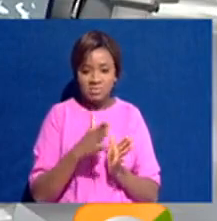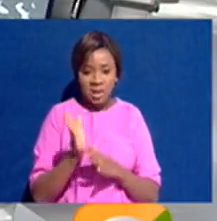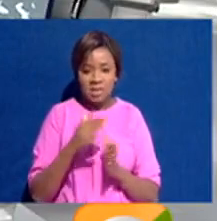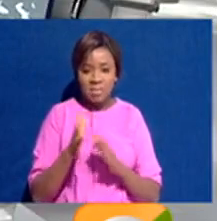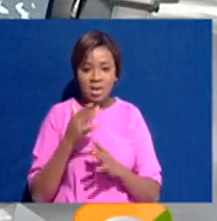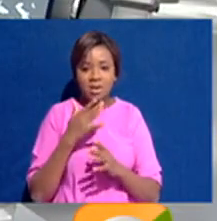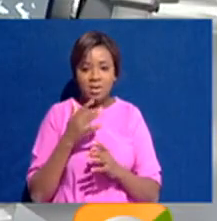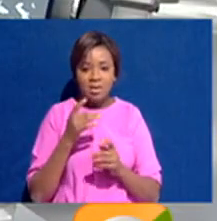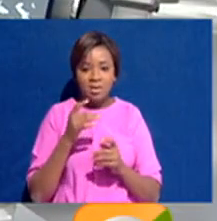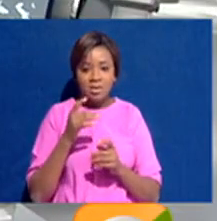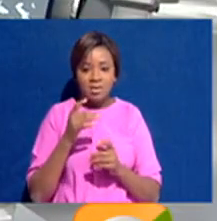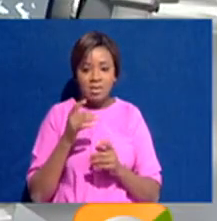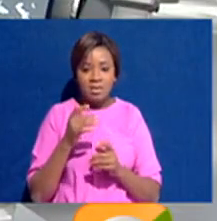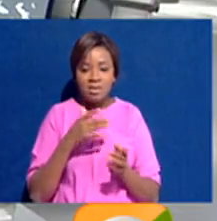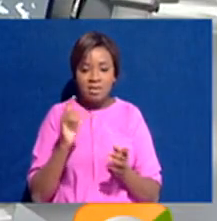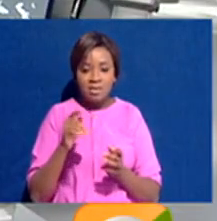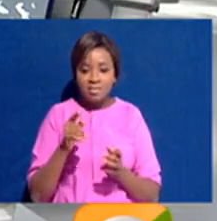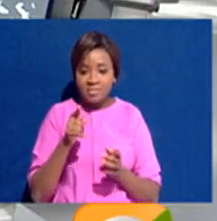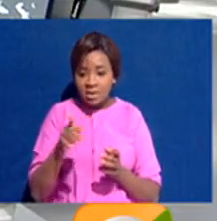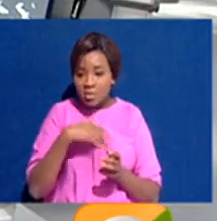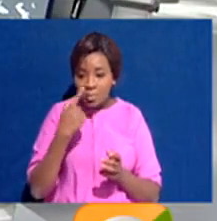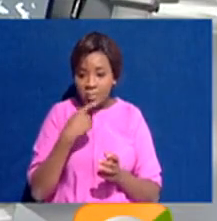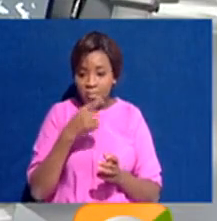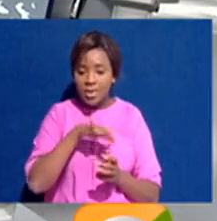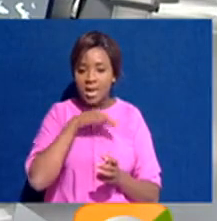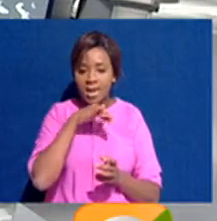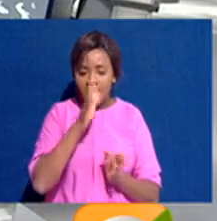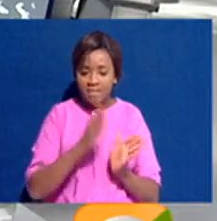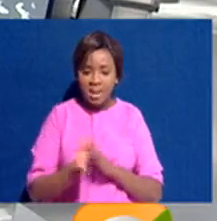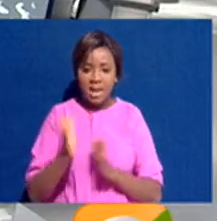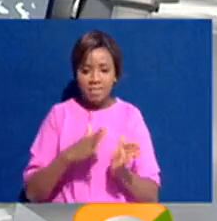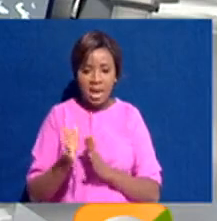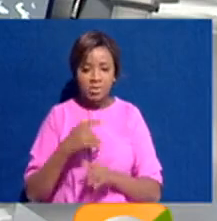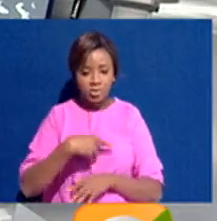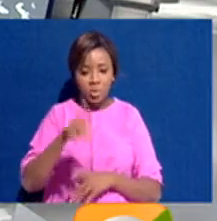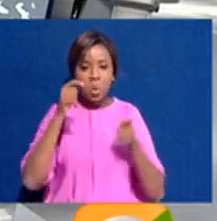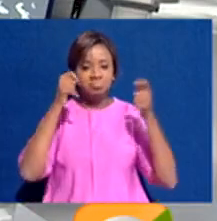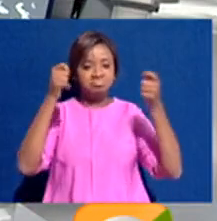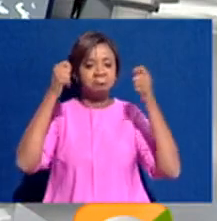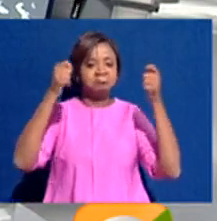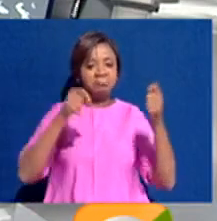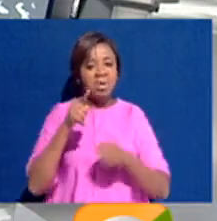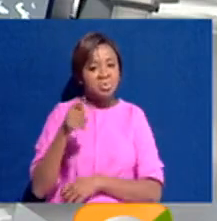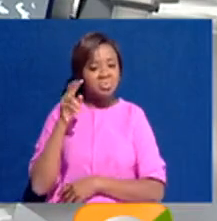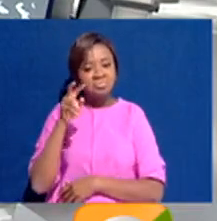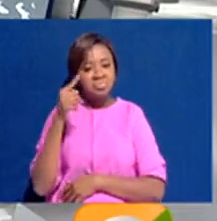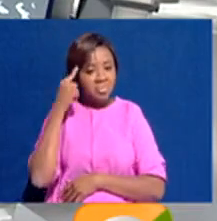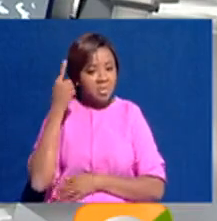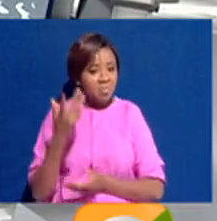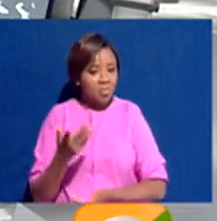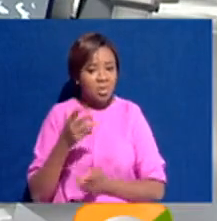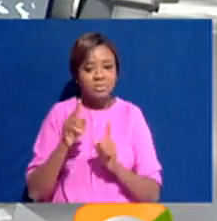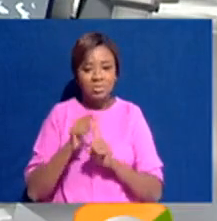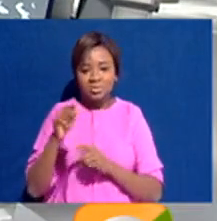leader, Raila Odinga, who, you know, has threatened to go ahead with mass action. What do you make of that and what it